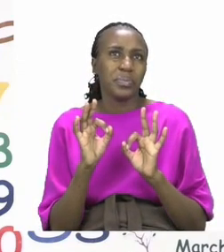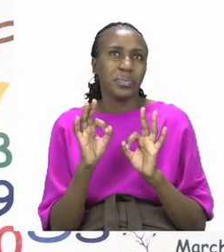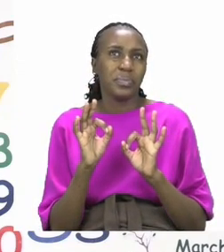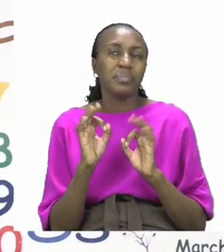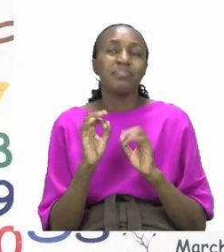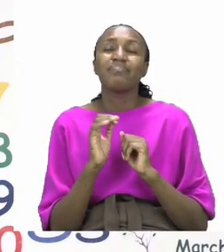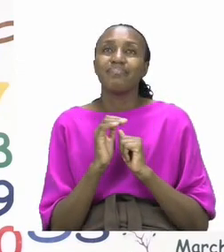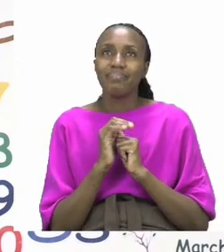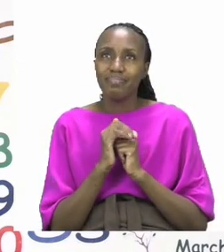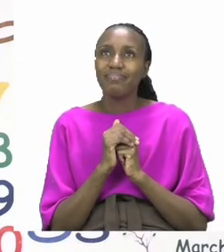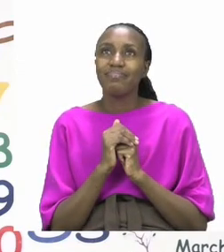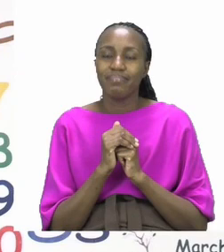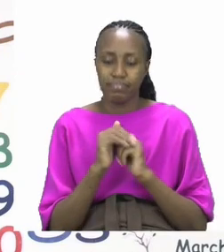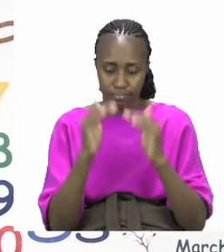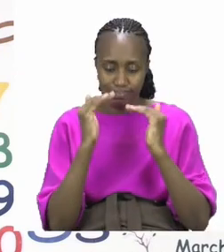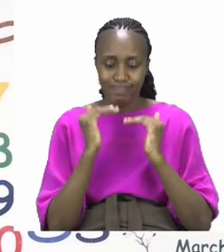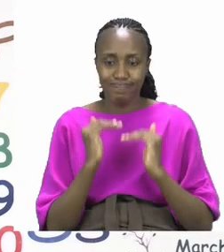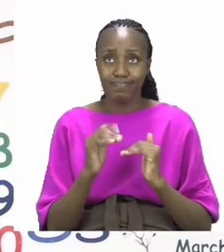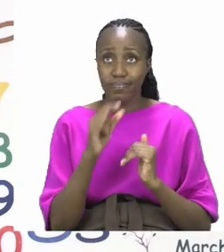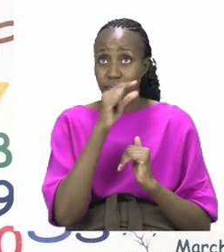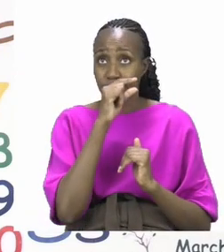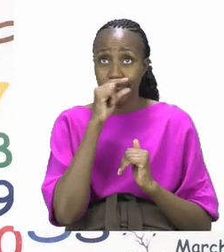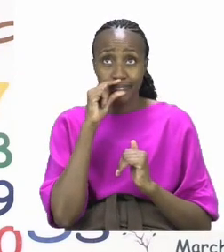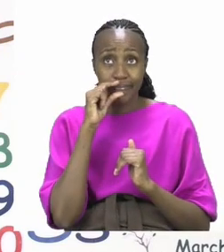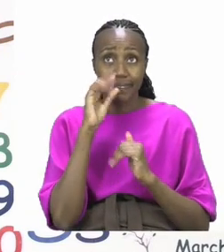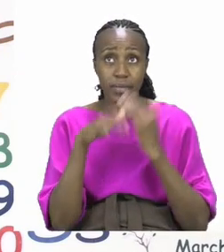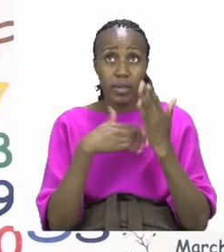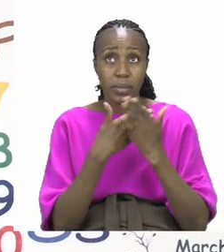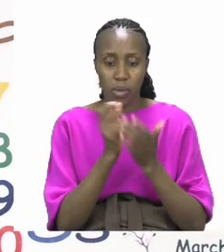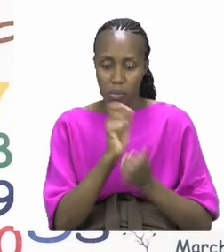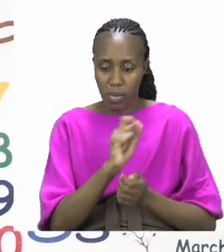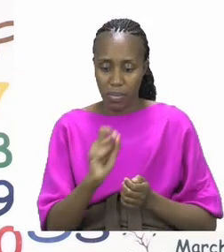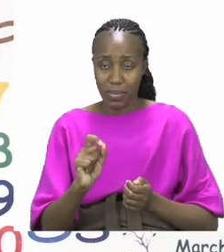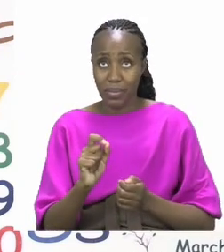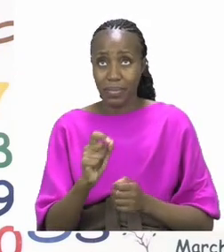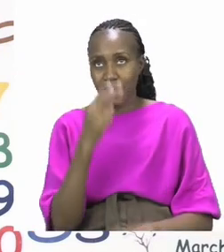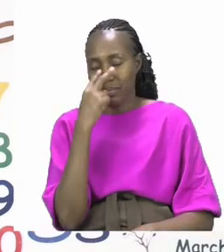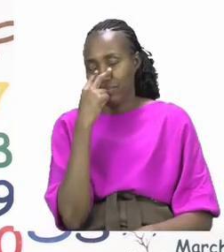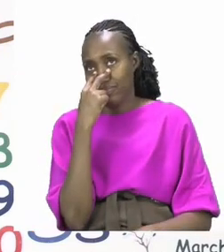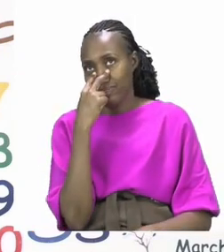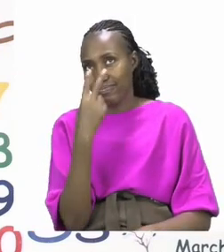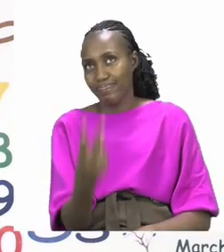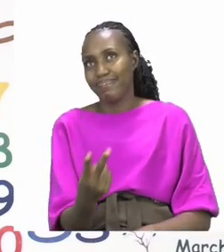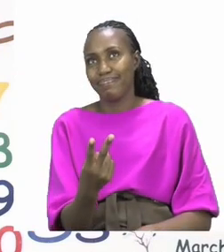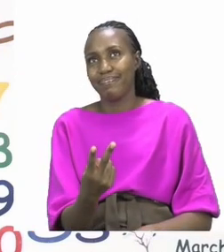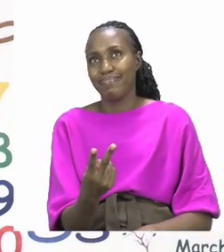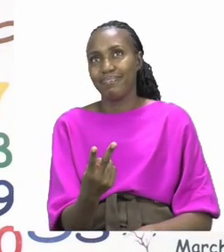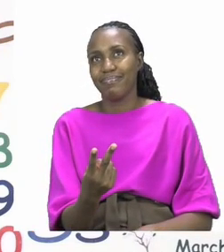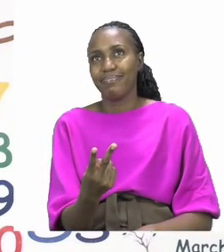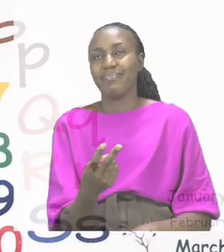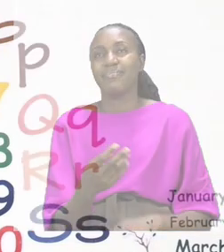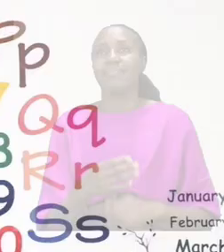the pictures below with their names. I'll see you when you're done after the advert break.